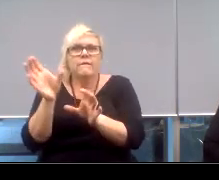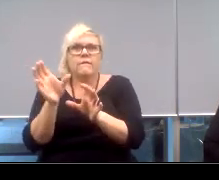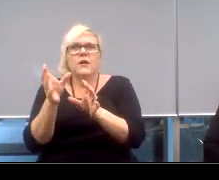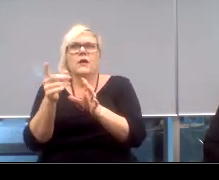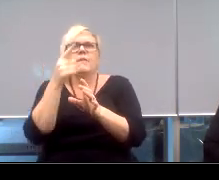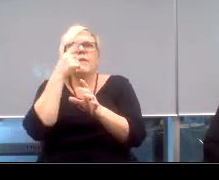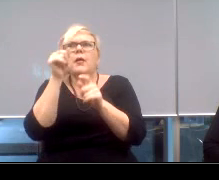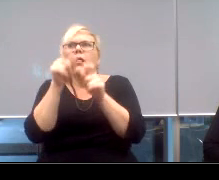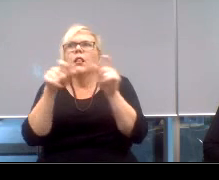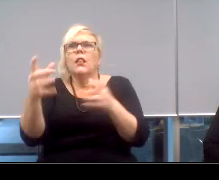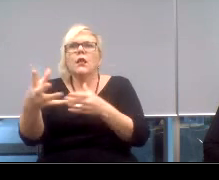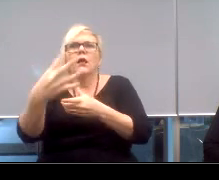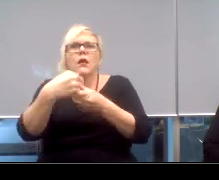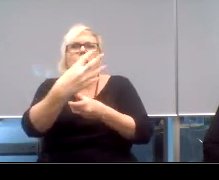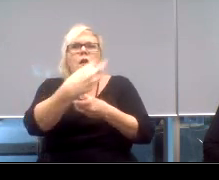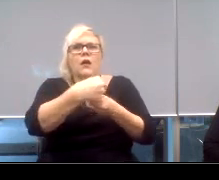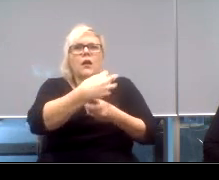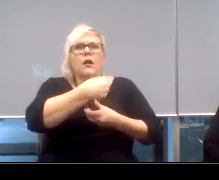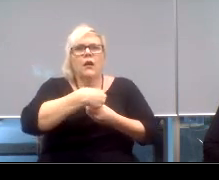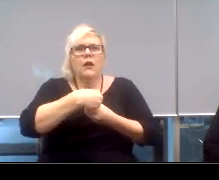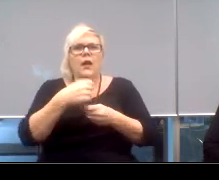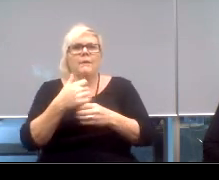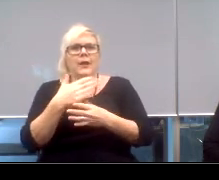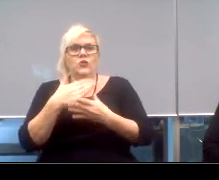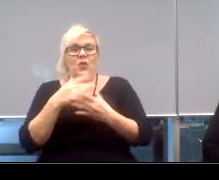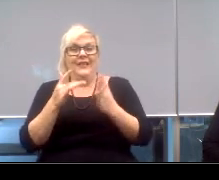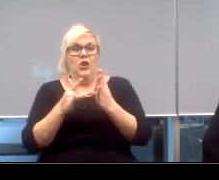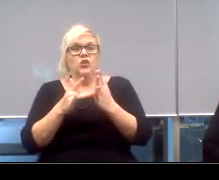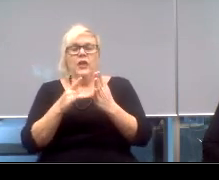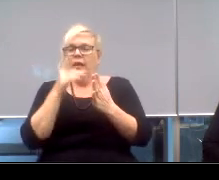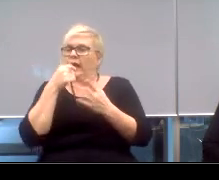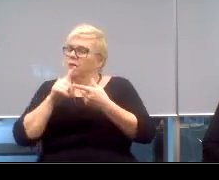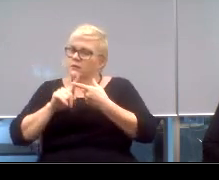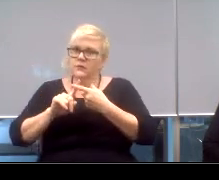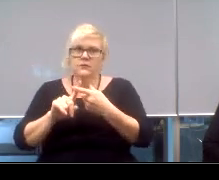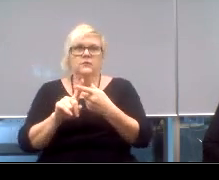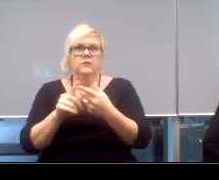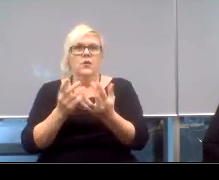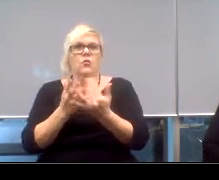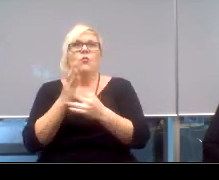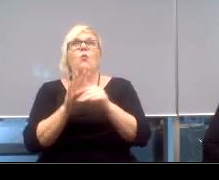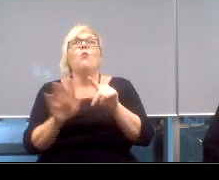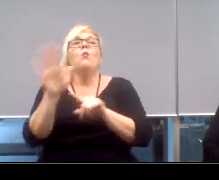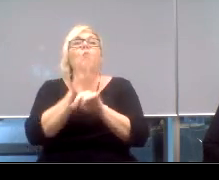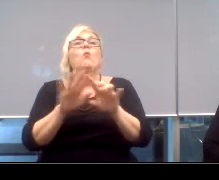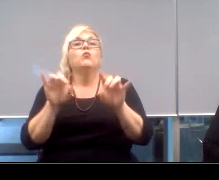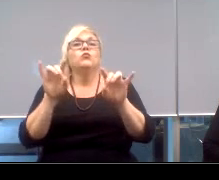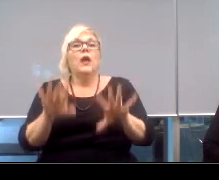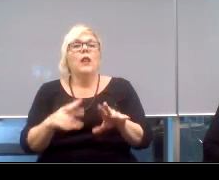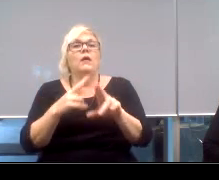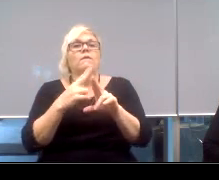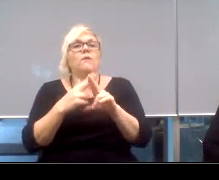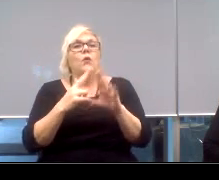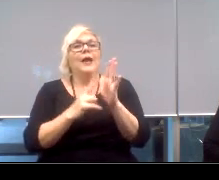financially sustainable assistive technology provision throughout Australia to